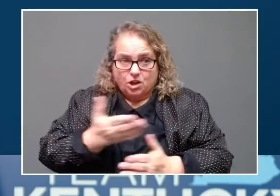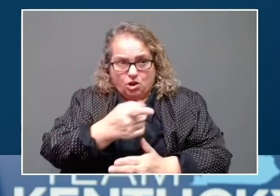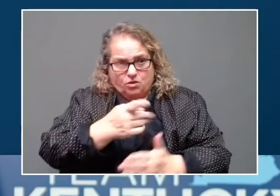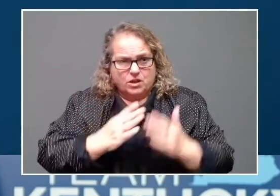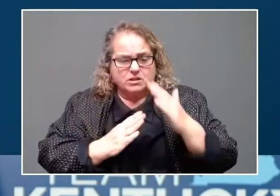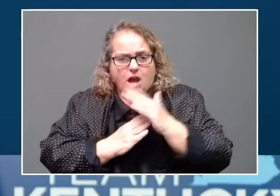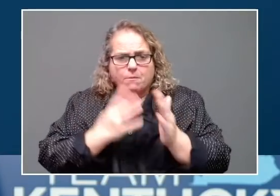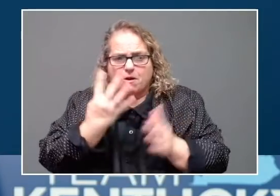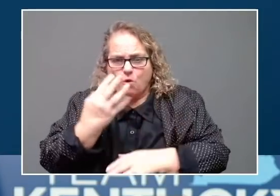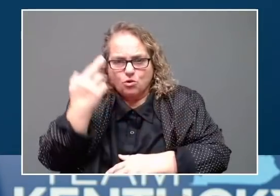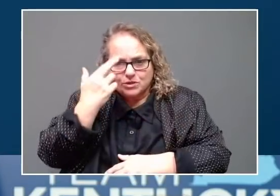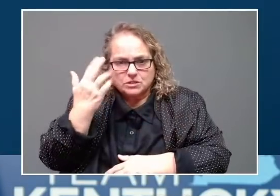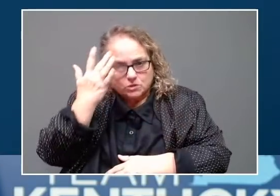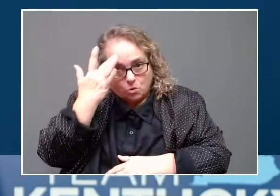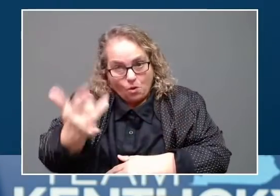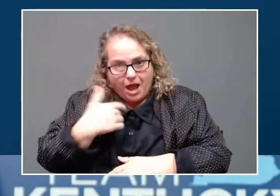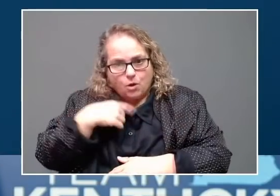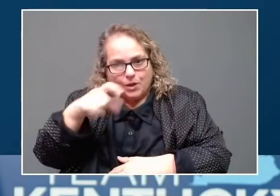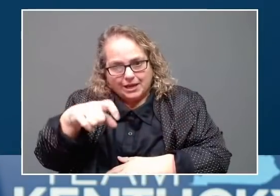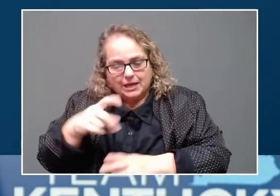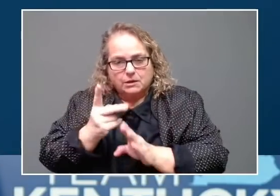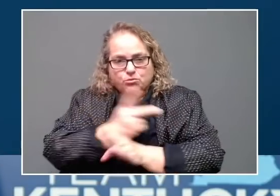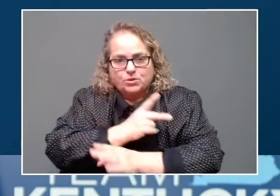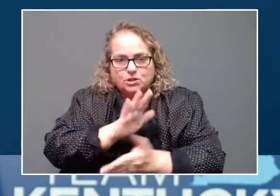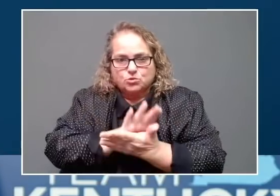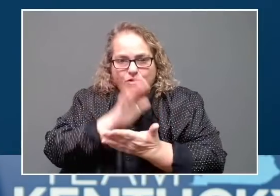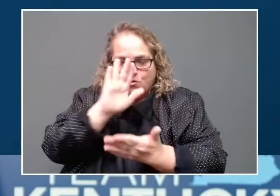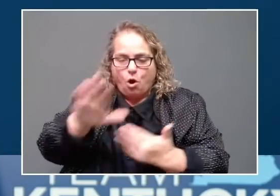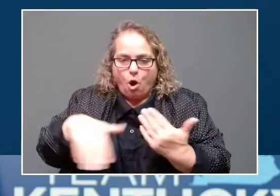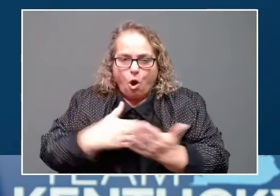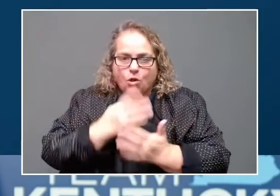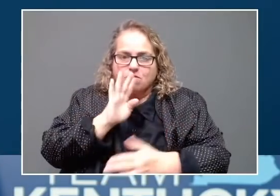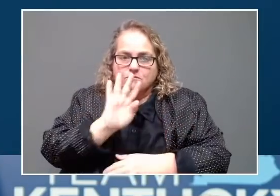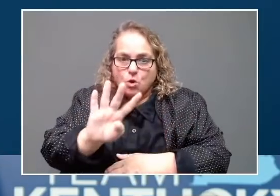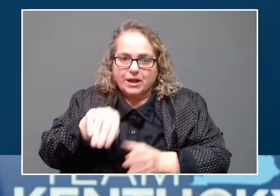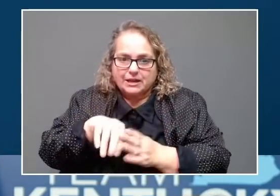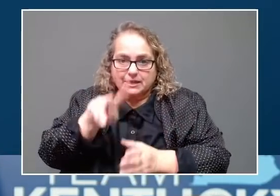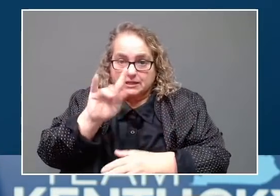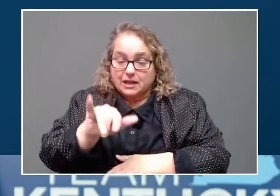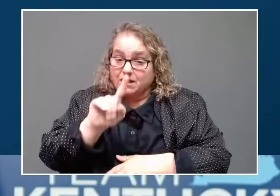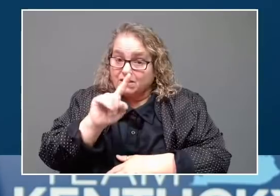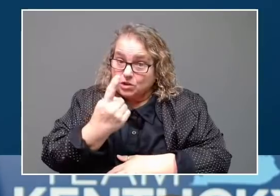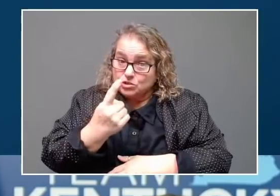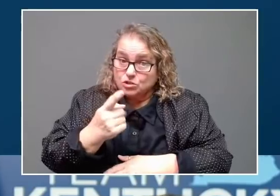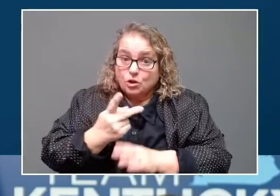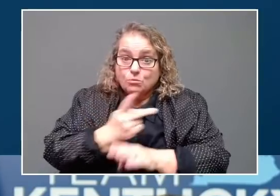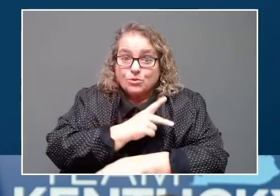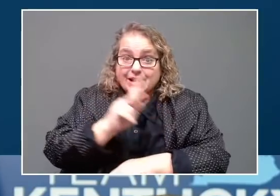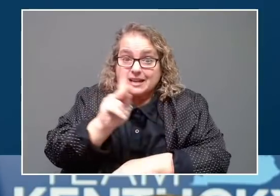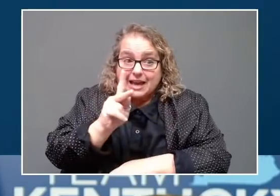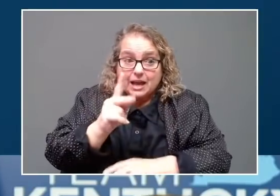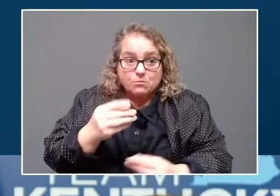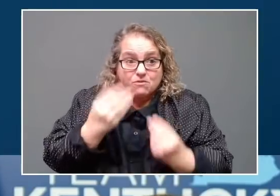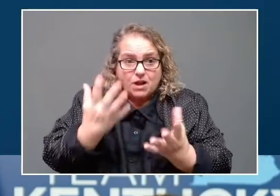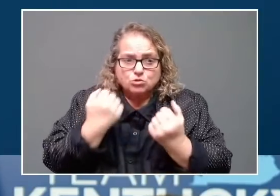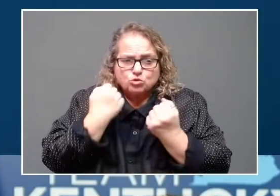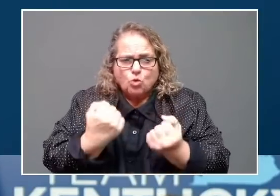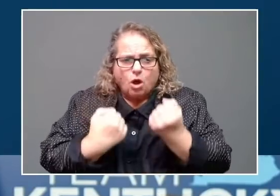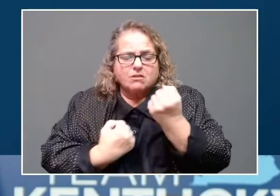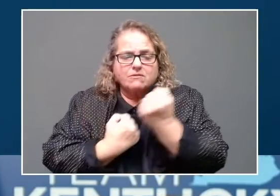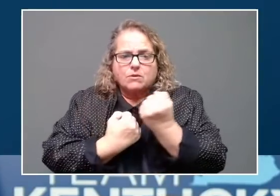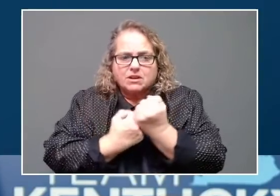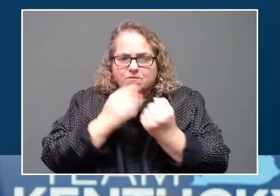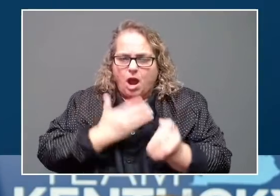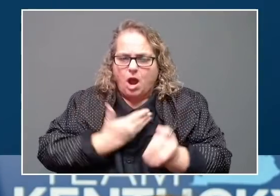reasons that we need preschool for every 4-year-old in Kentucky. First, pre-K provides a strong foundation for our littlest